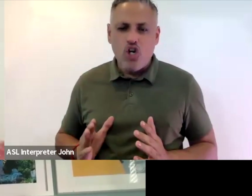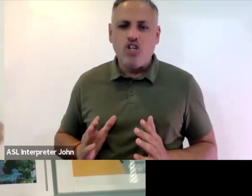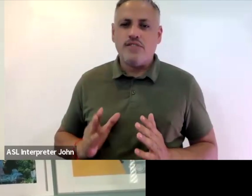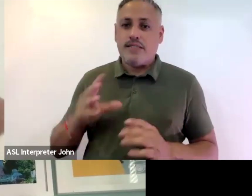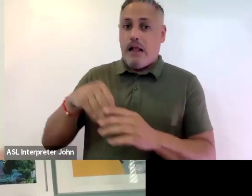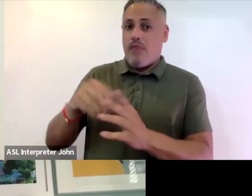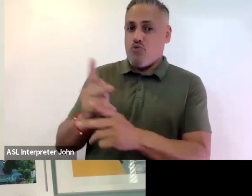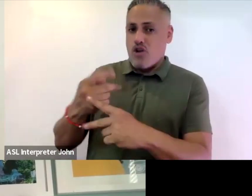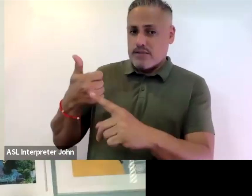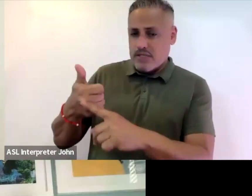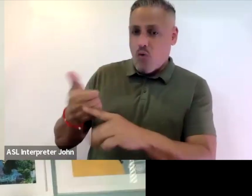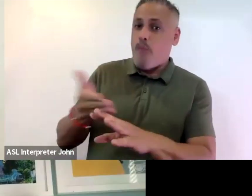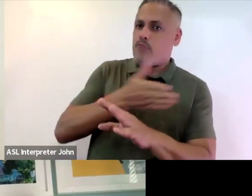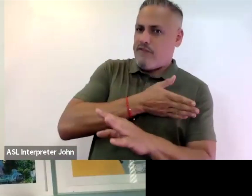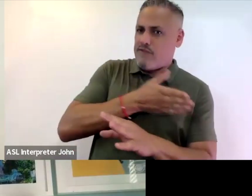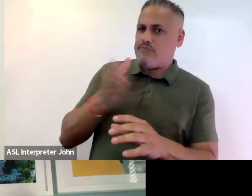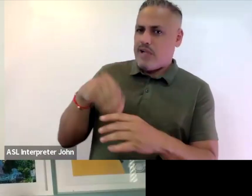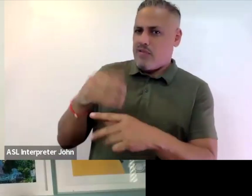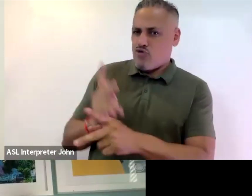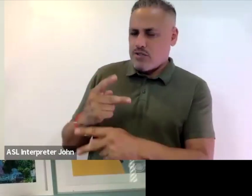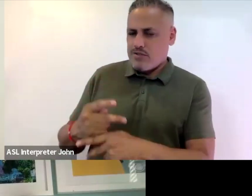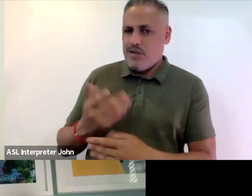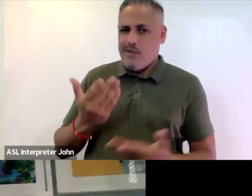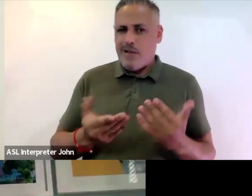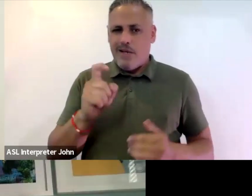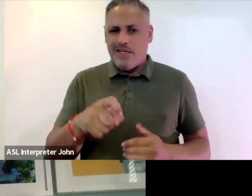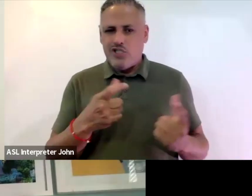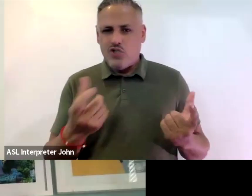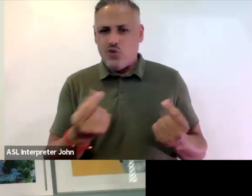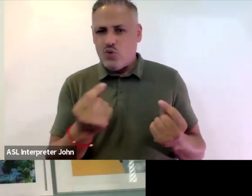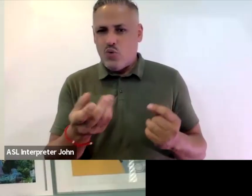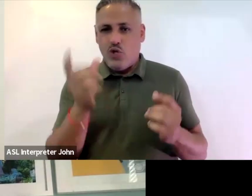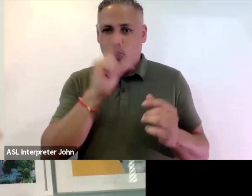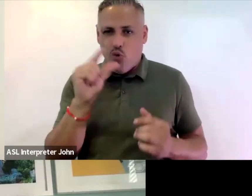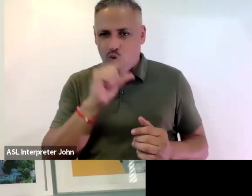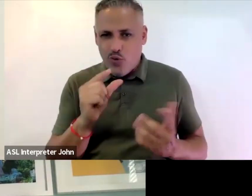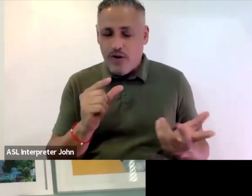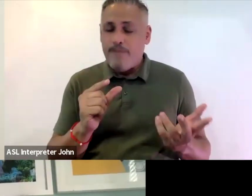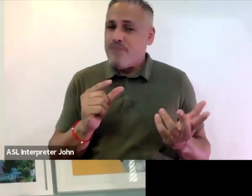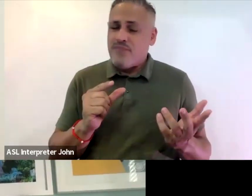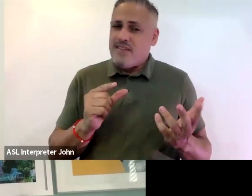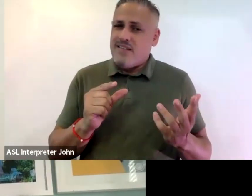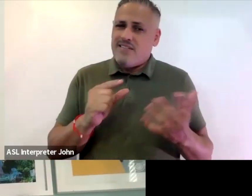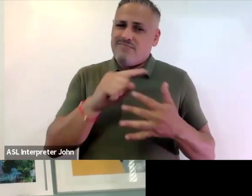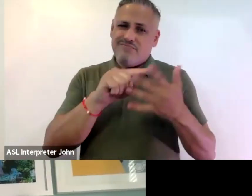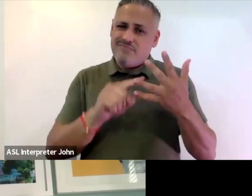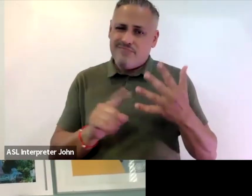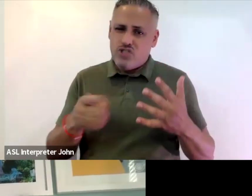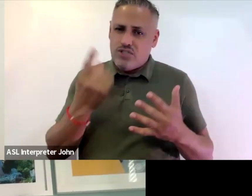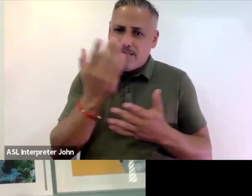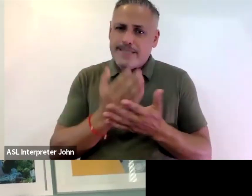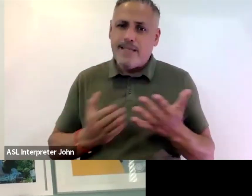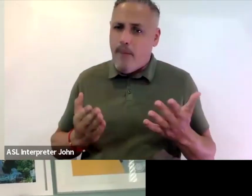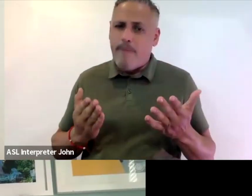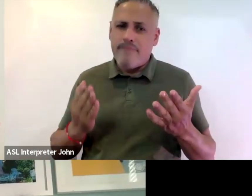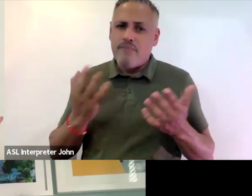were in the production or previously in the production. You might have to do your Googles. Those are just some